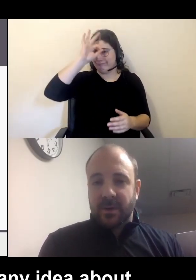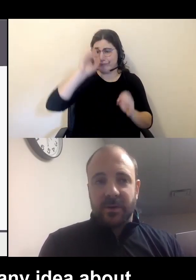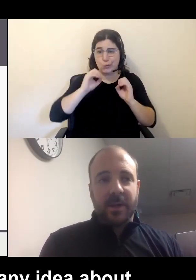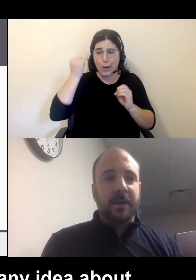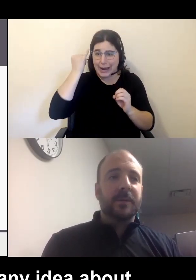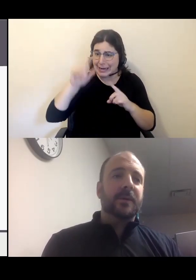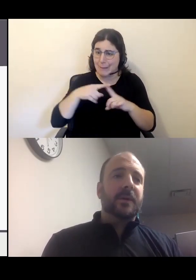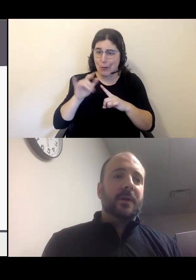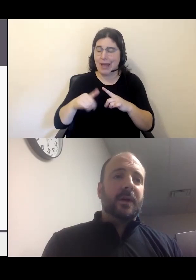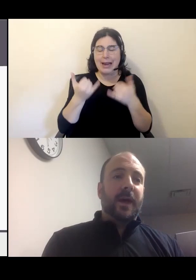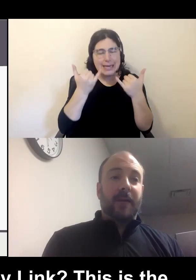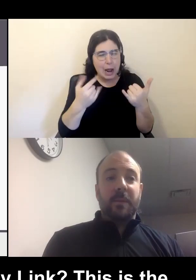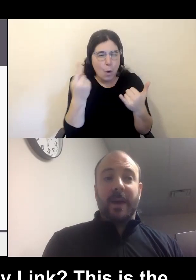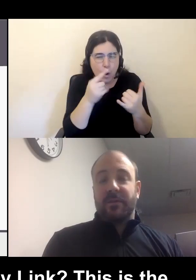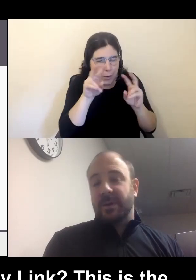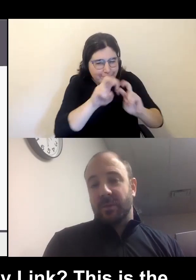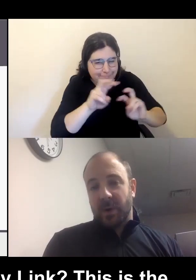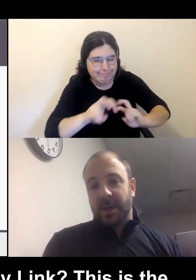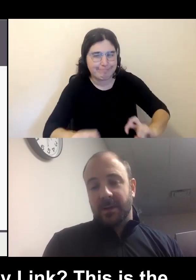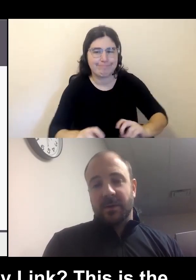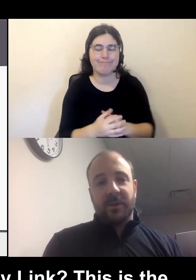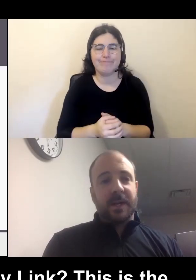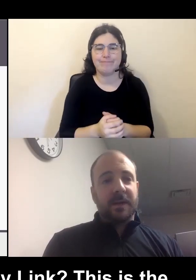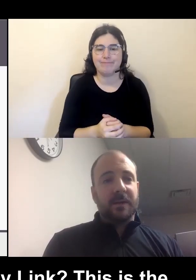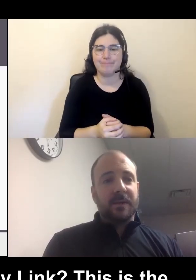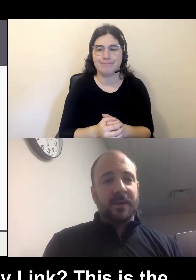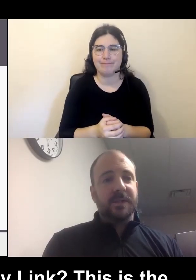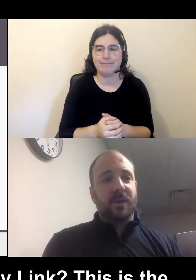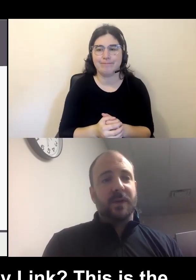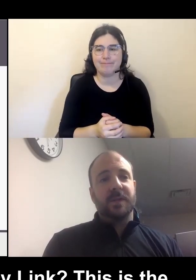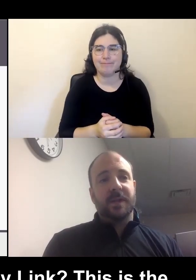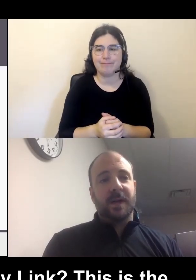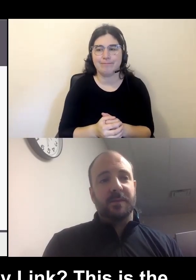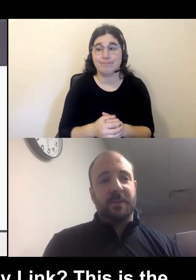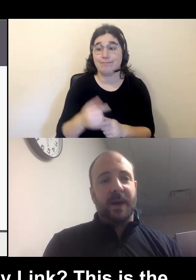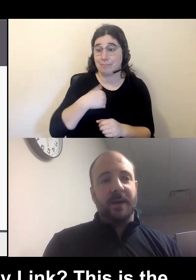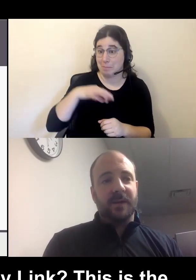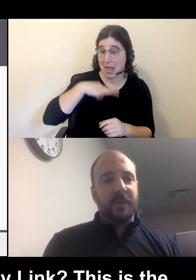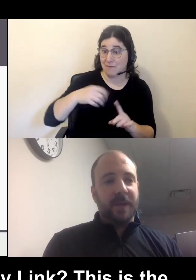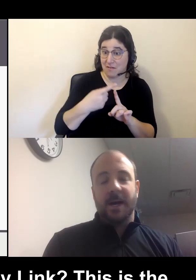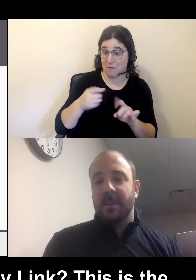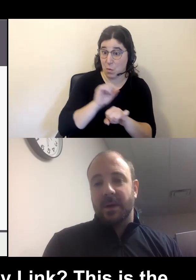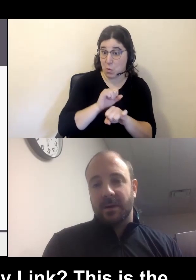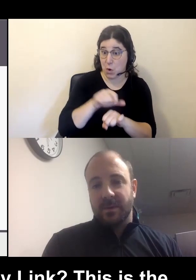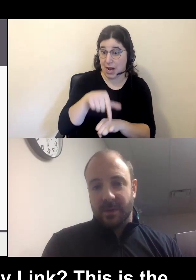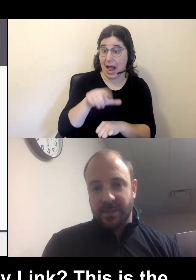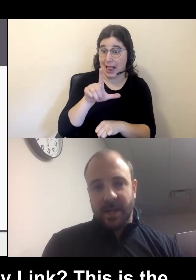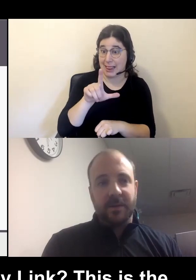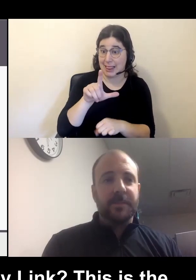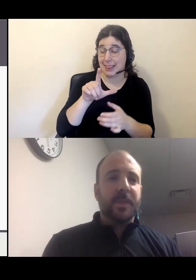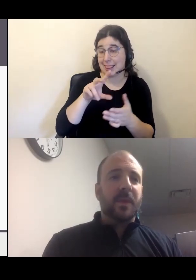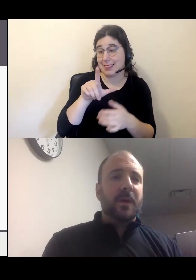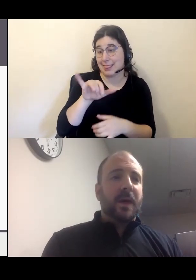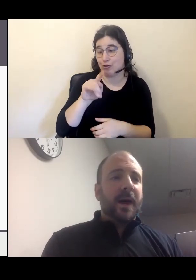here at Literacy Link. Have I benefited from working at Literacy Link? This is the question that comes to mind as my time here nears